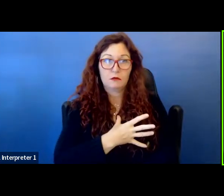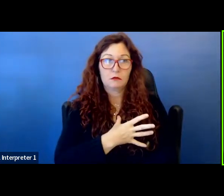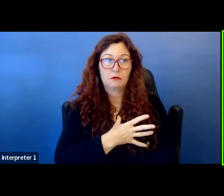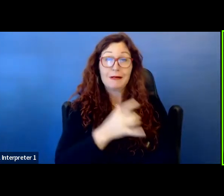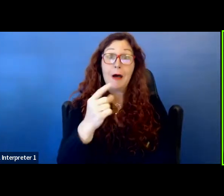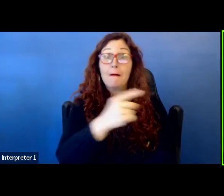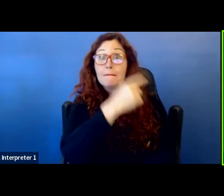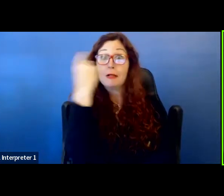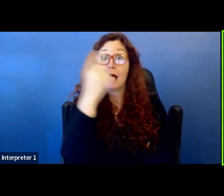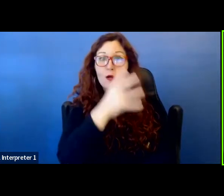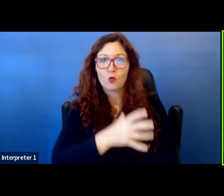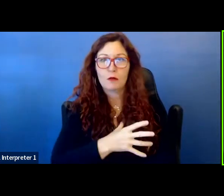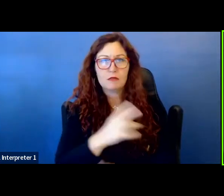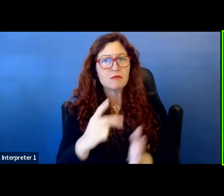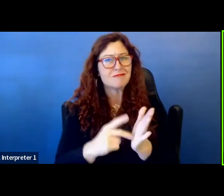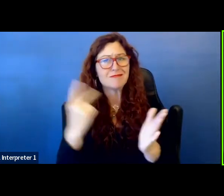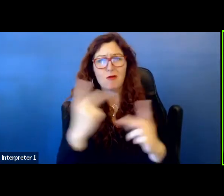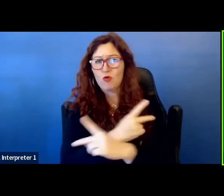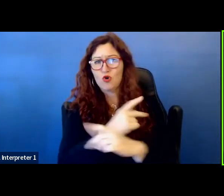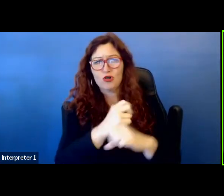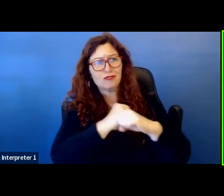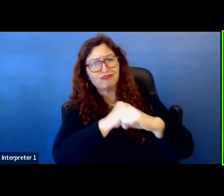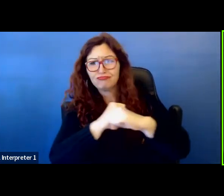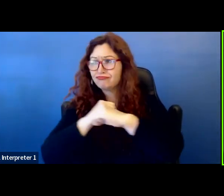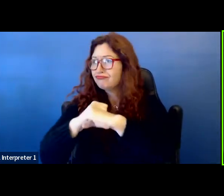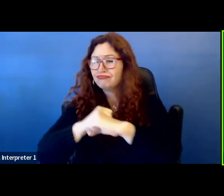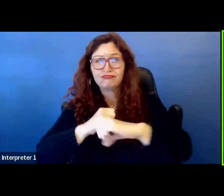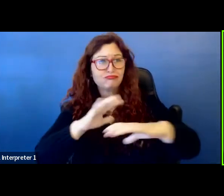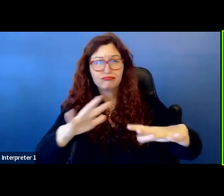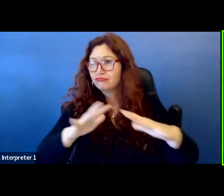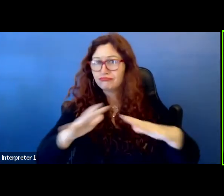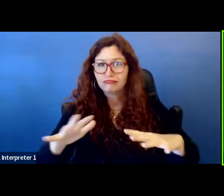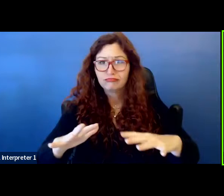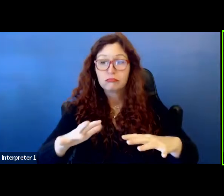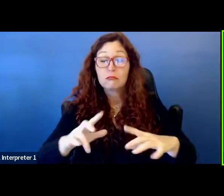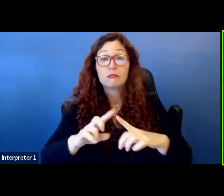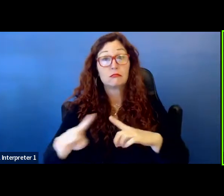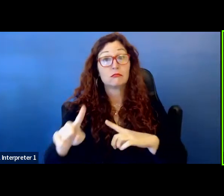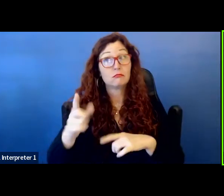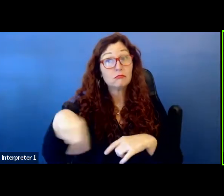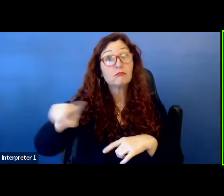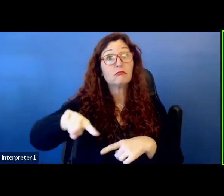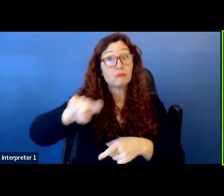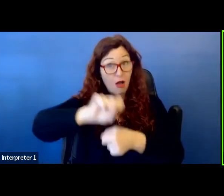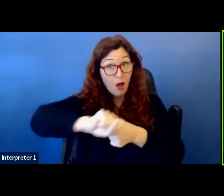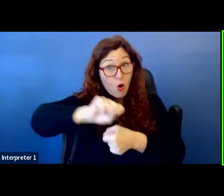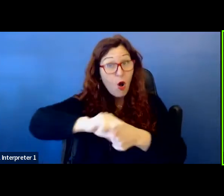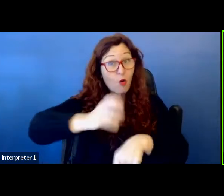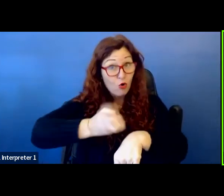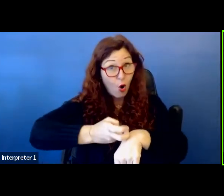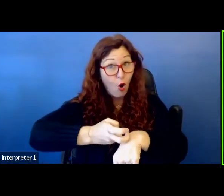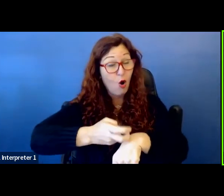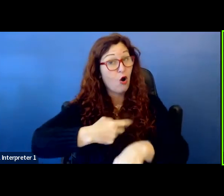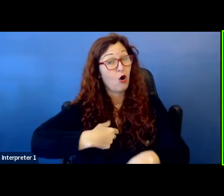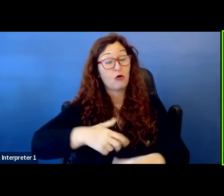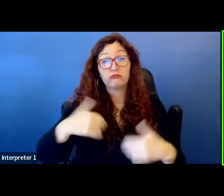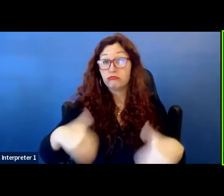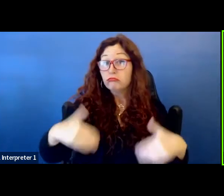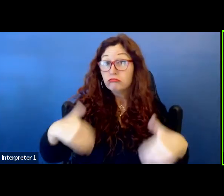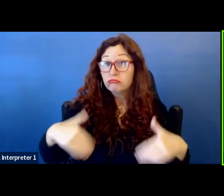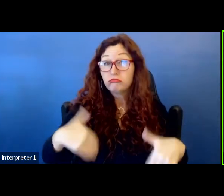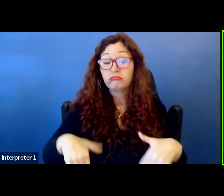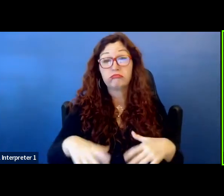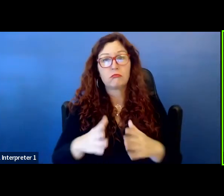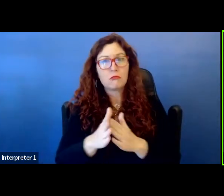that's double barriers for me so i work hard out there in the field i do everything that i need to do because i know that the